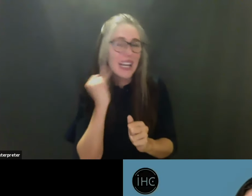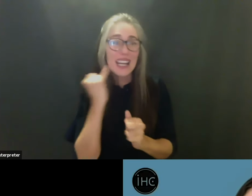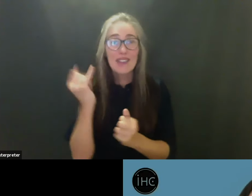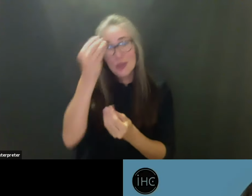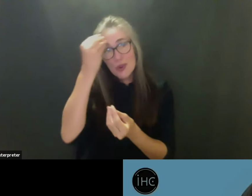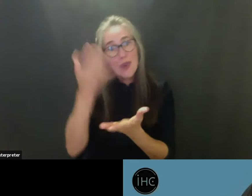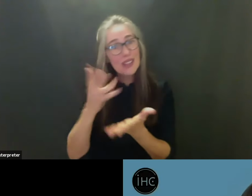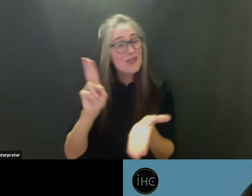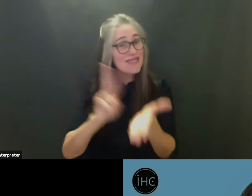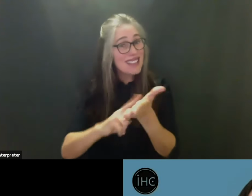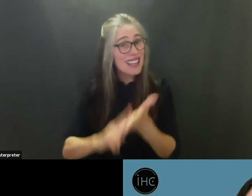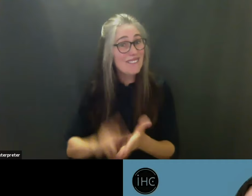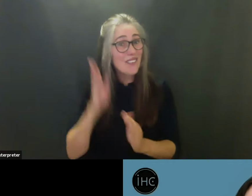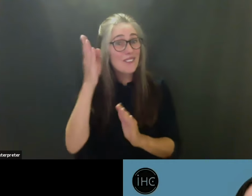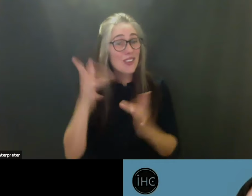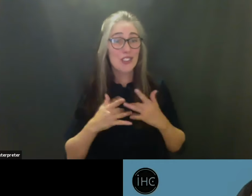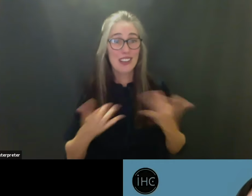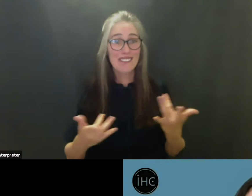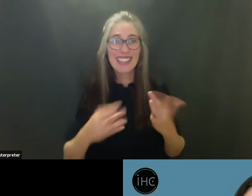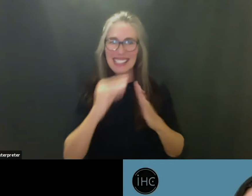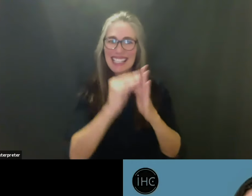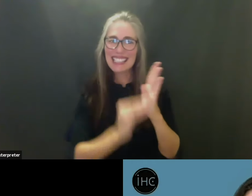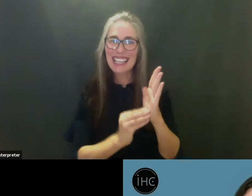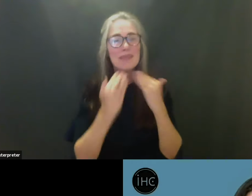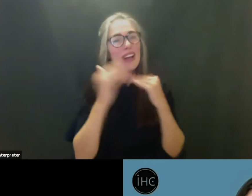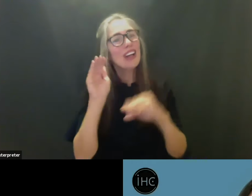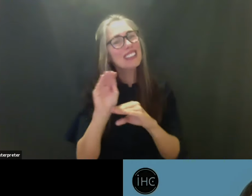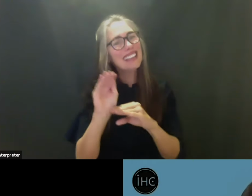information on our future events. So good night, everybody.